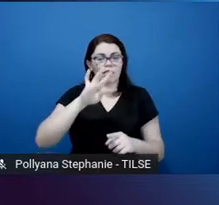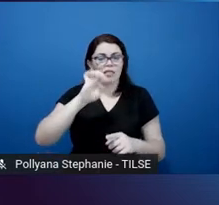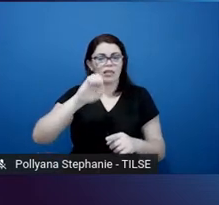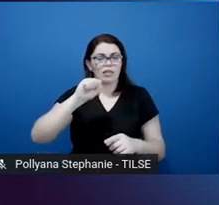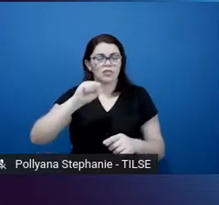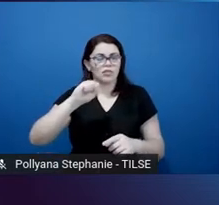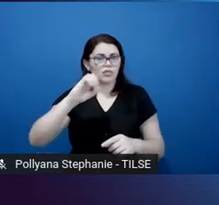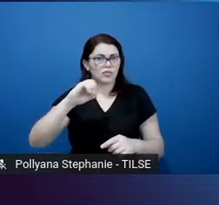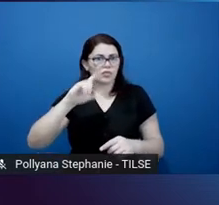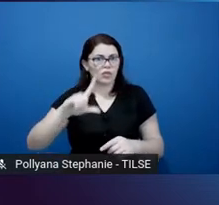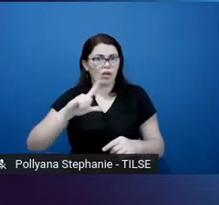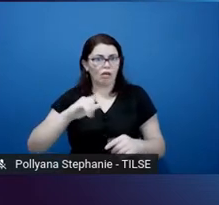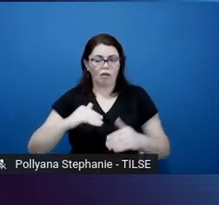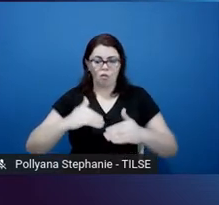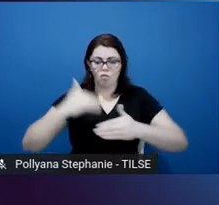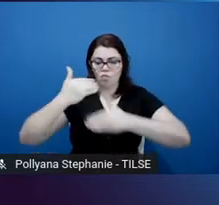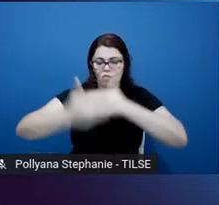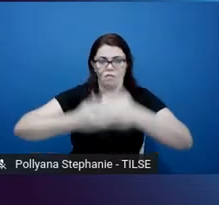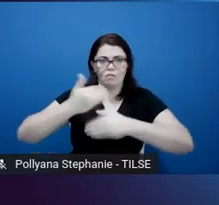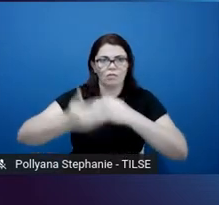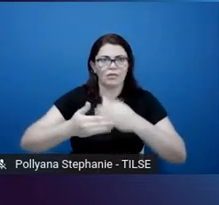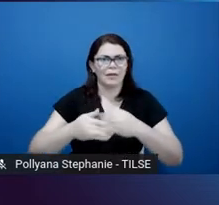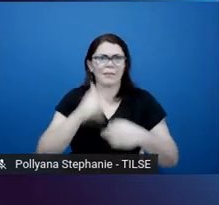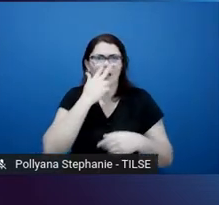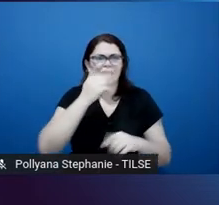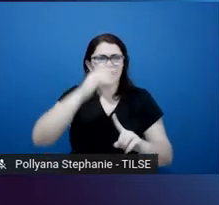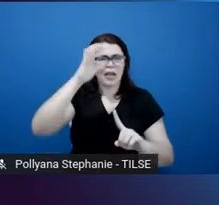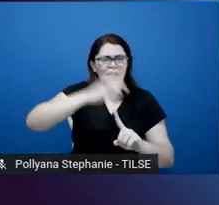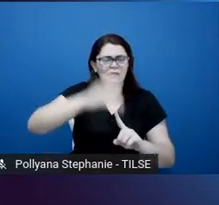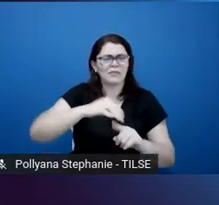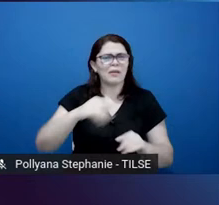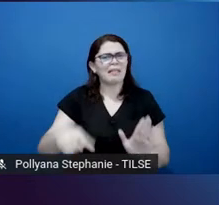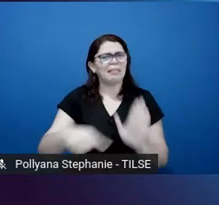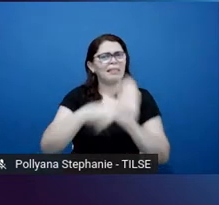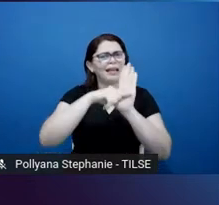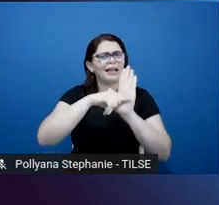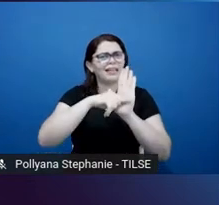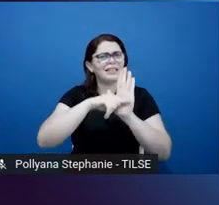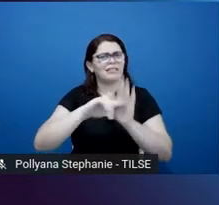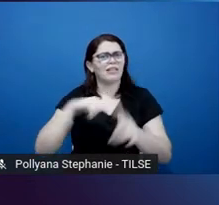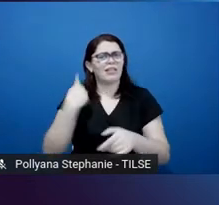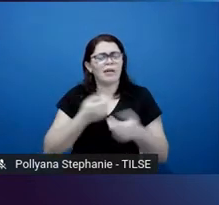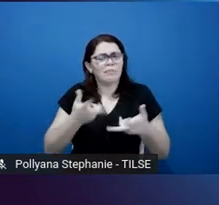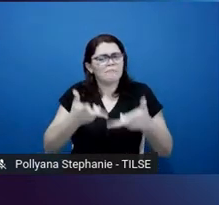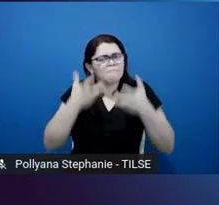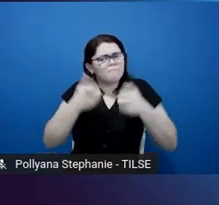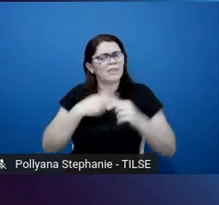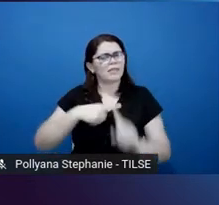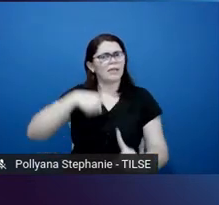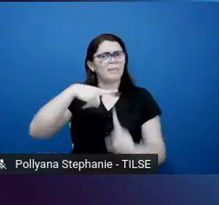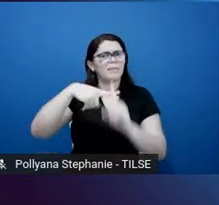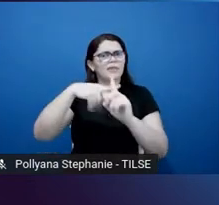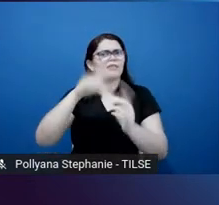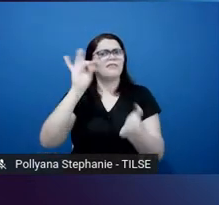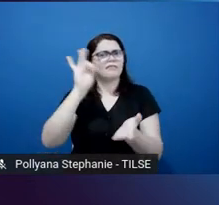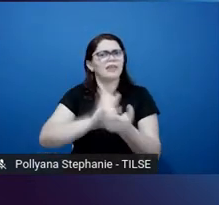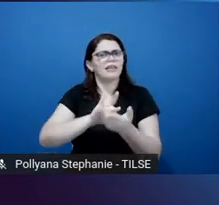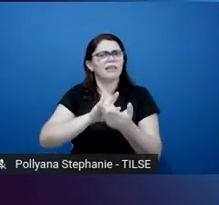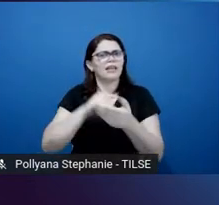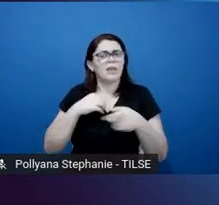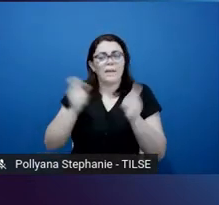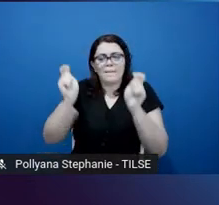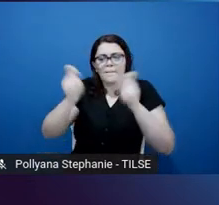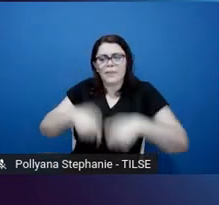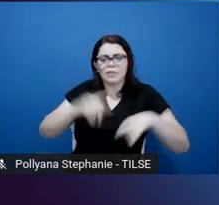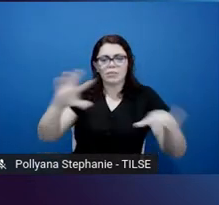talked about language transfer as being negative, but we feel that it's really positive. There are possibilities to